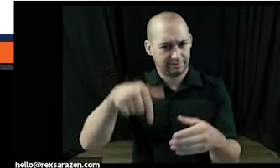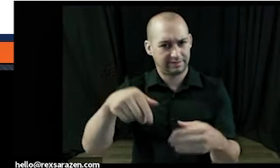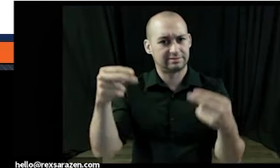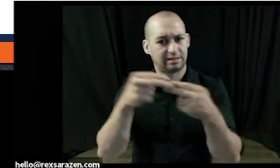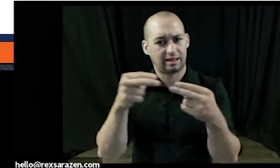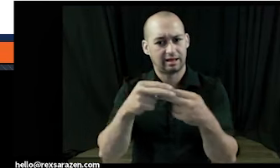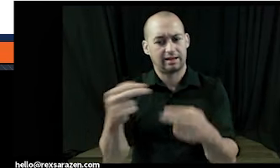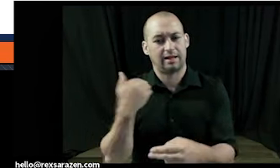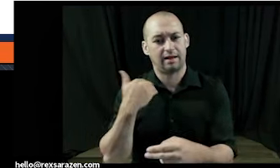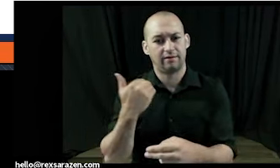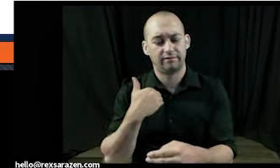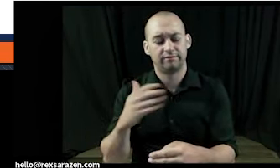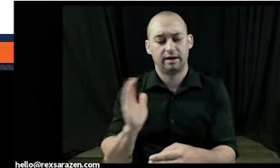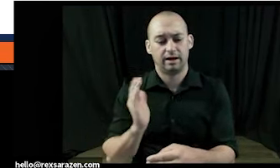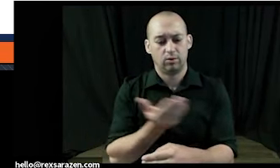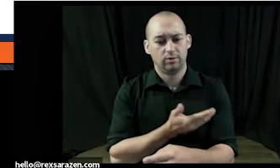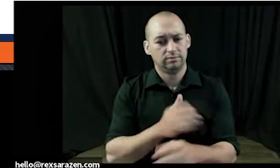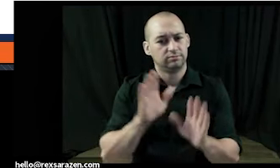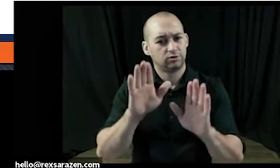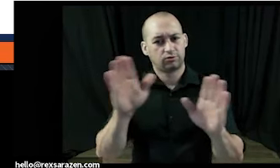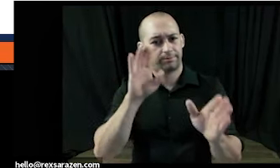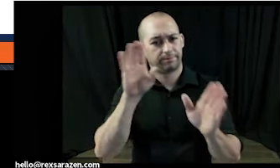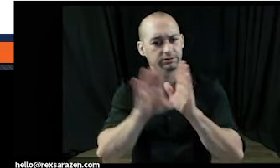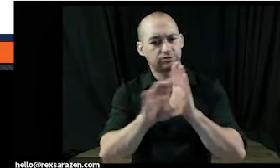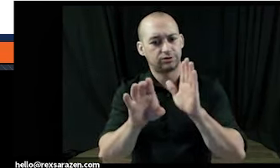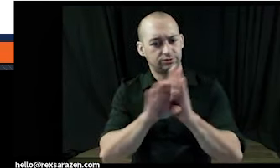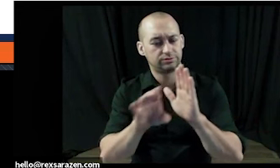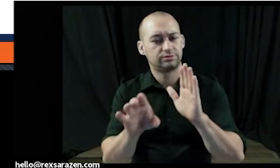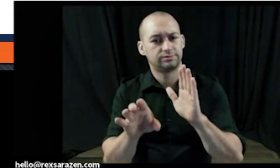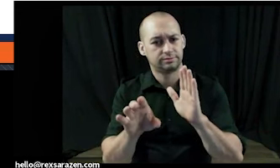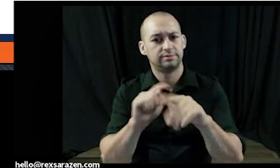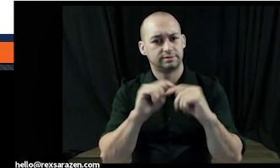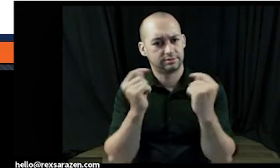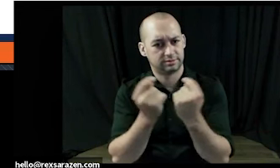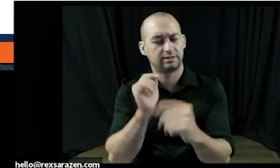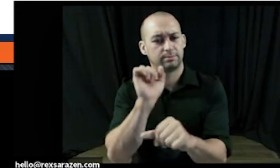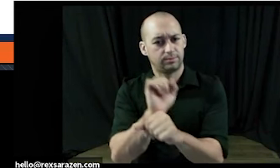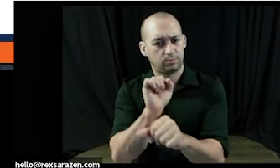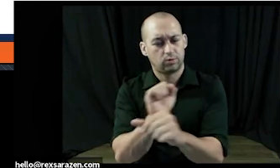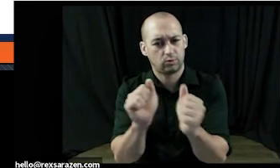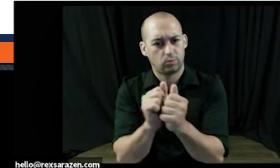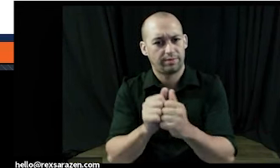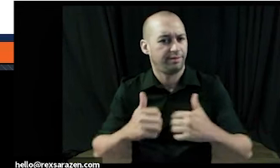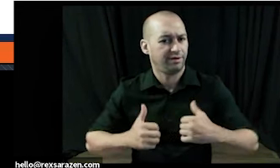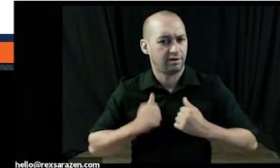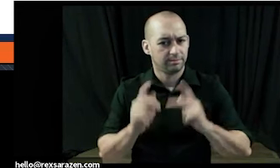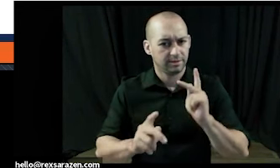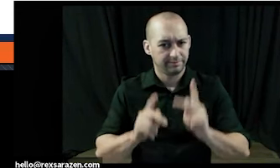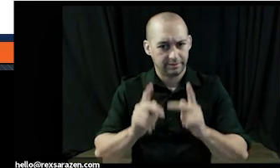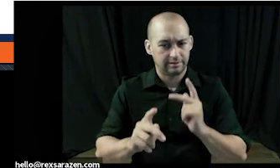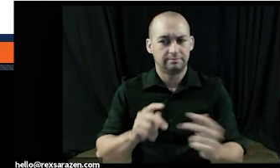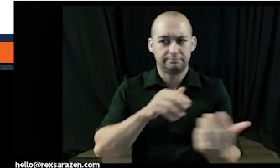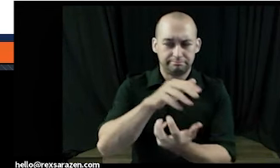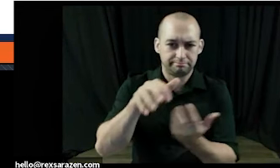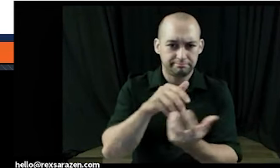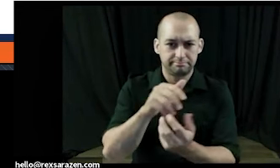we have our lovely photo of our team working with the youth, engaging,